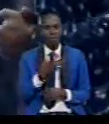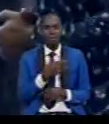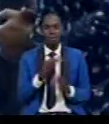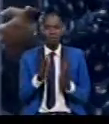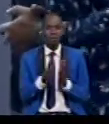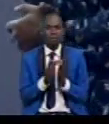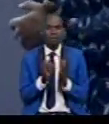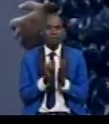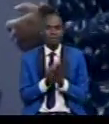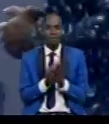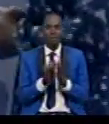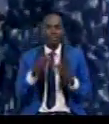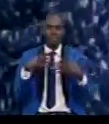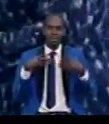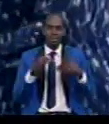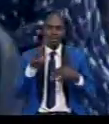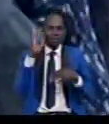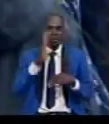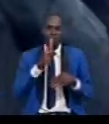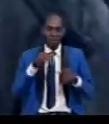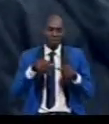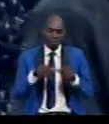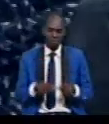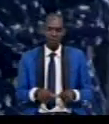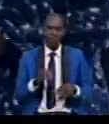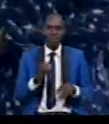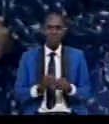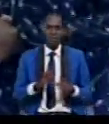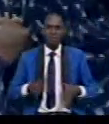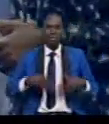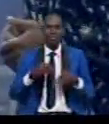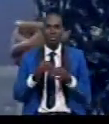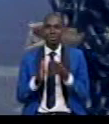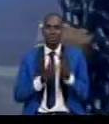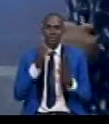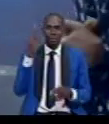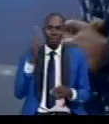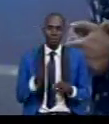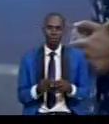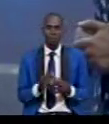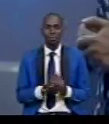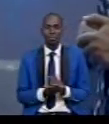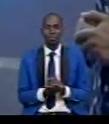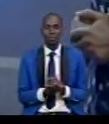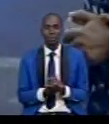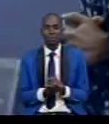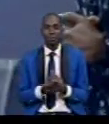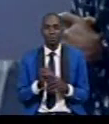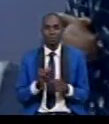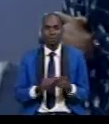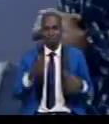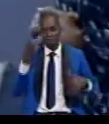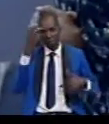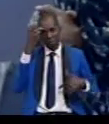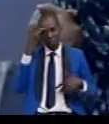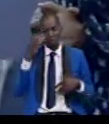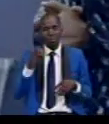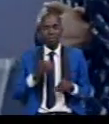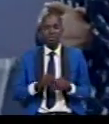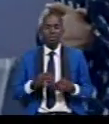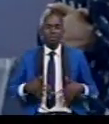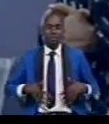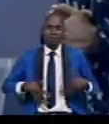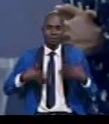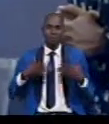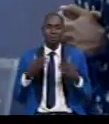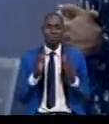remain permanent in my life. It's permanent. Every sickness, diseases in my life, I pray